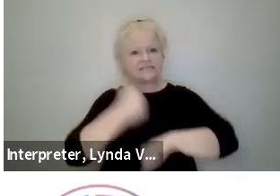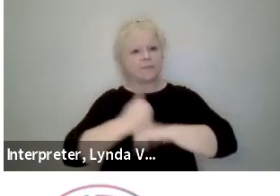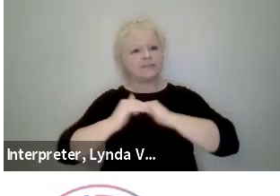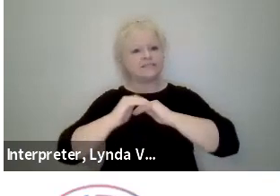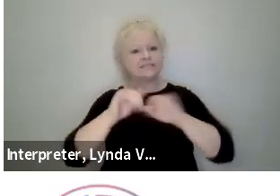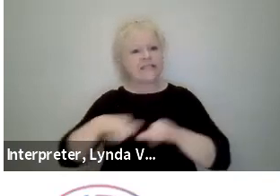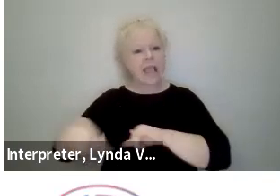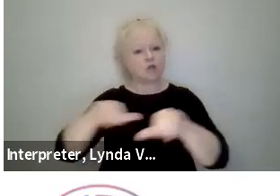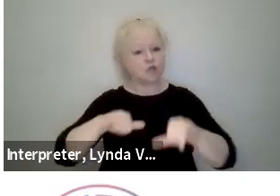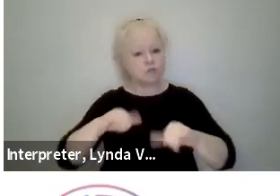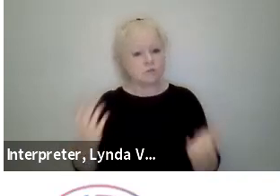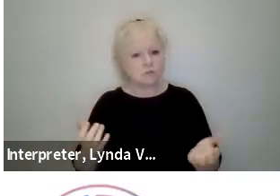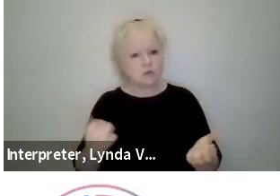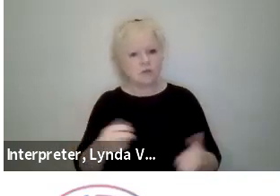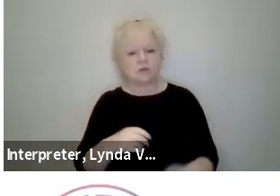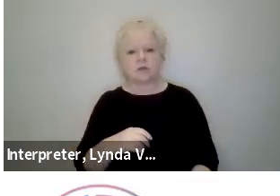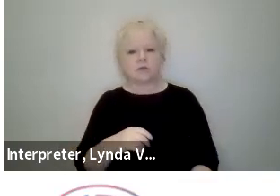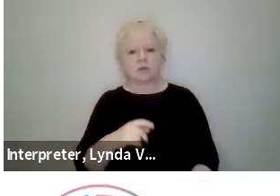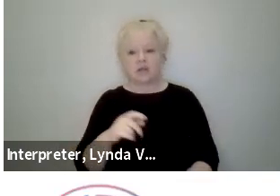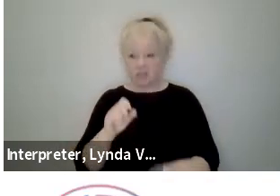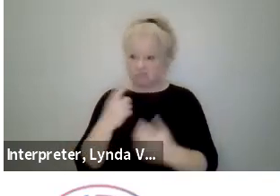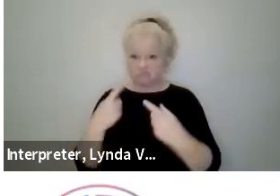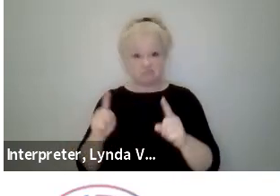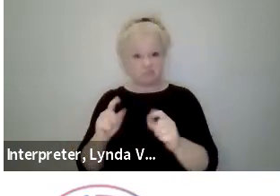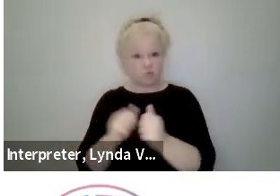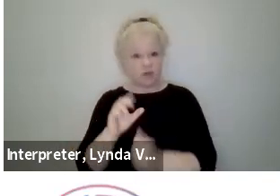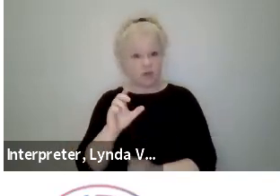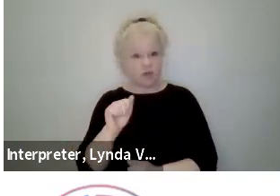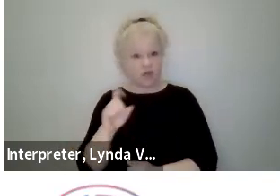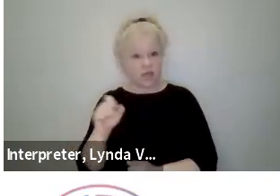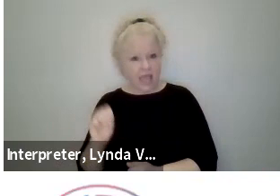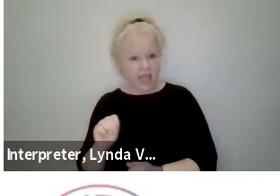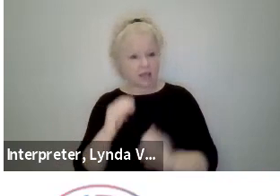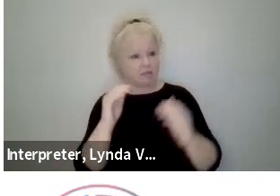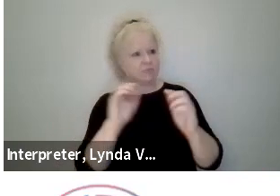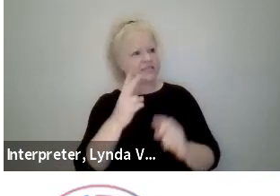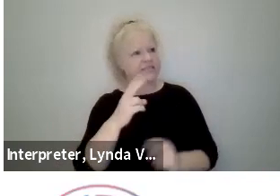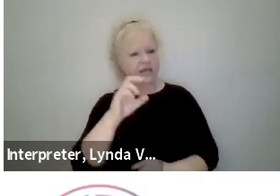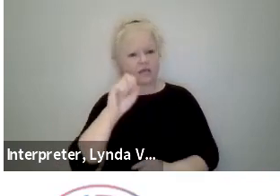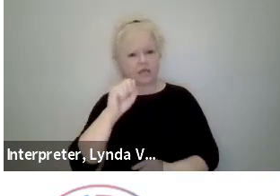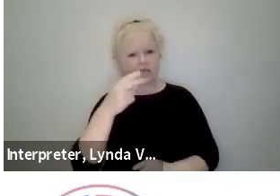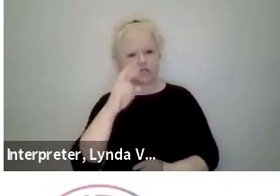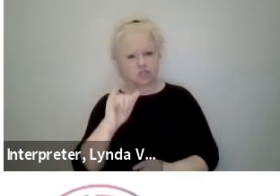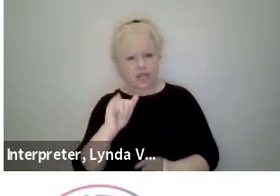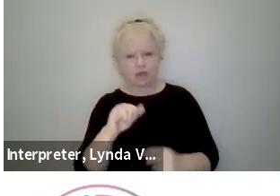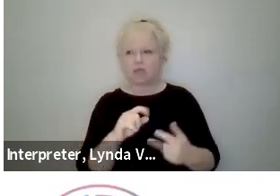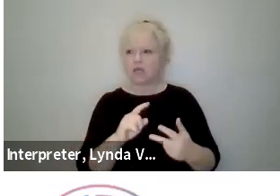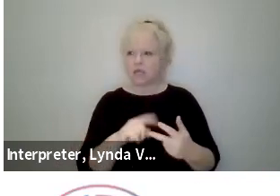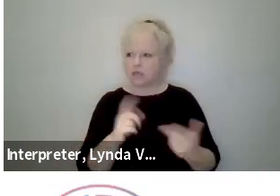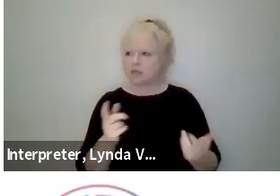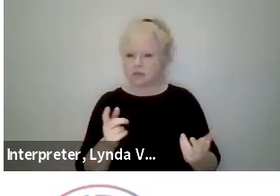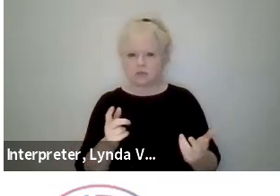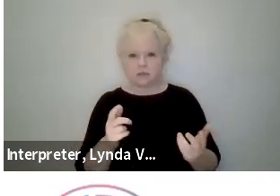then it worked really well with Adam. And then next thing you know, I believe Sherry Bell was our second employee that we added. And before we knew